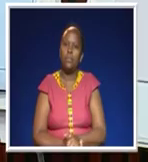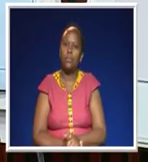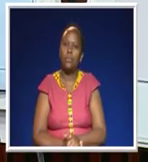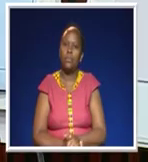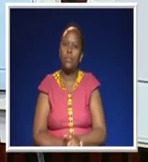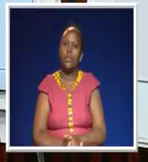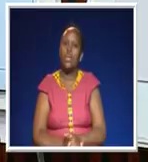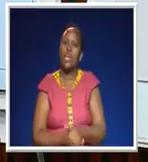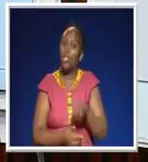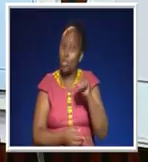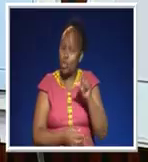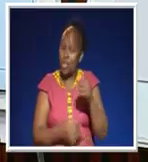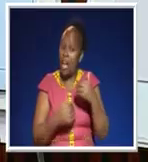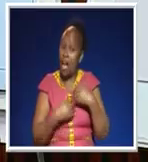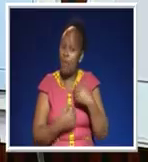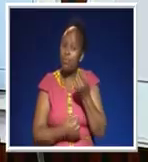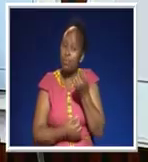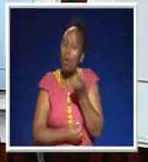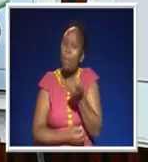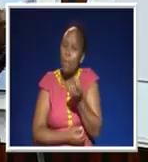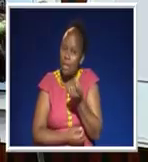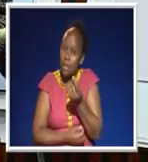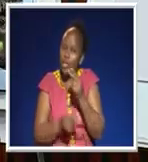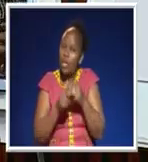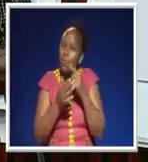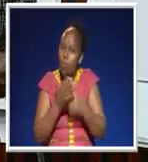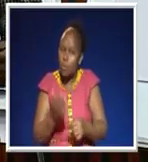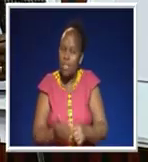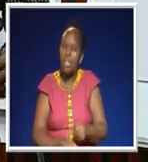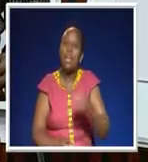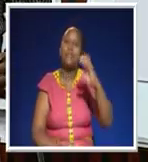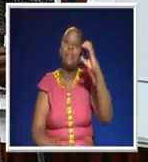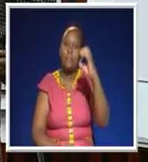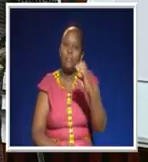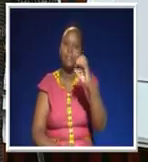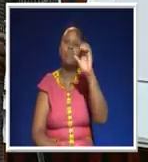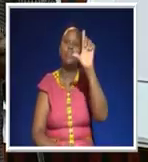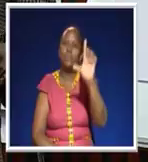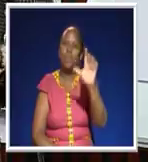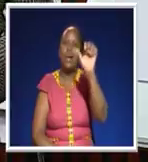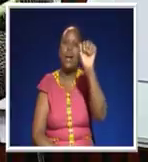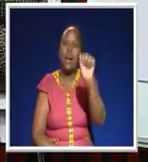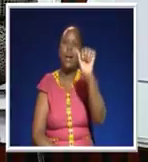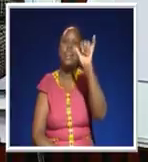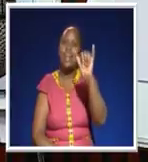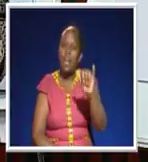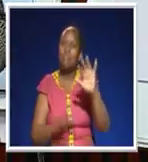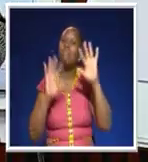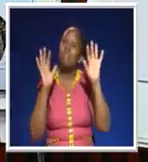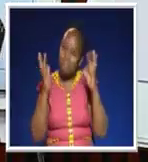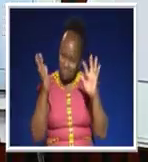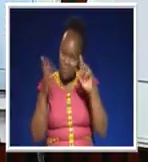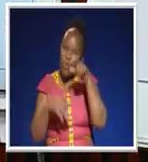And the soil with the smallest particles is clay soil. Clap for yourself if you got it